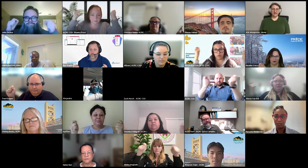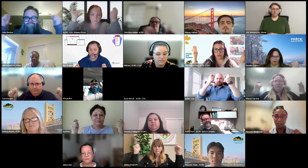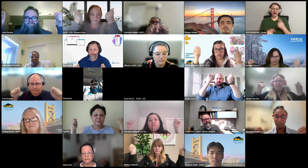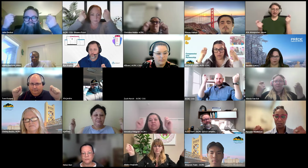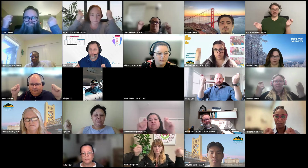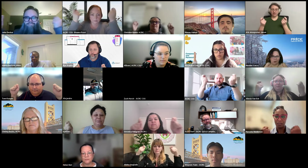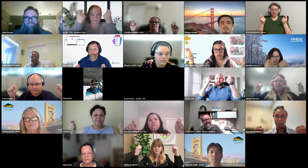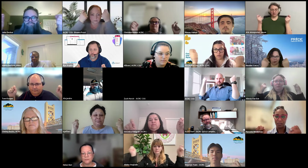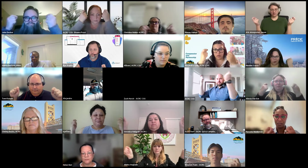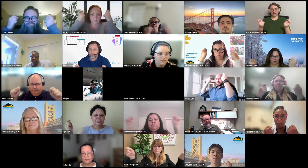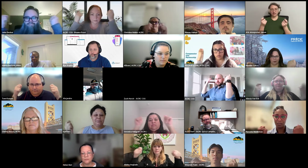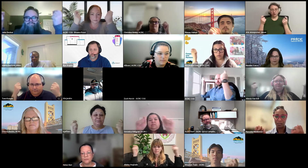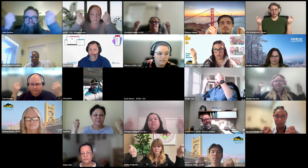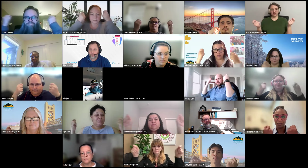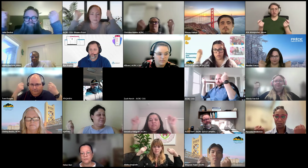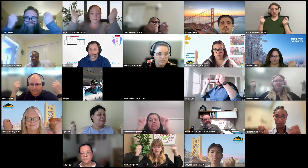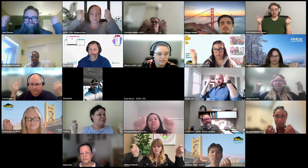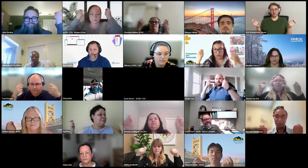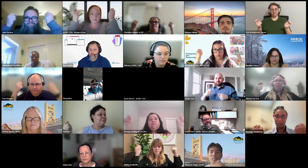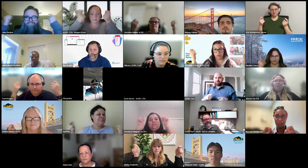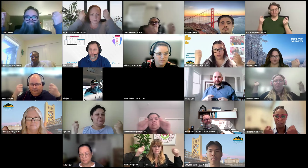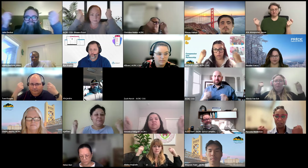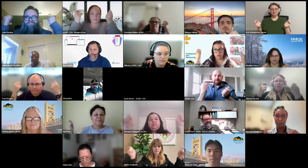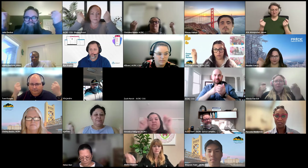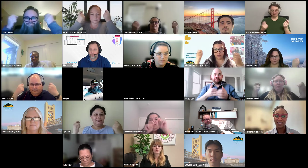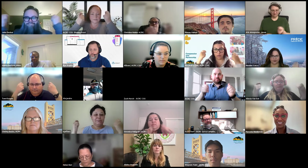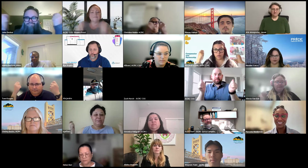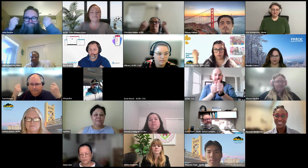Palms are facing back and you go in circles.